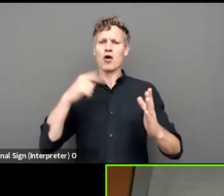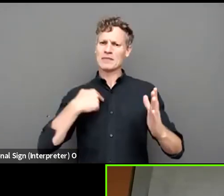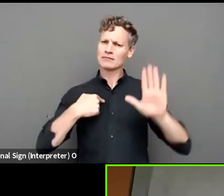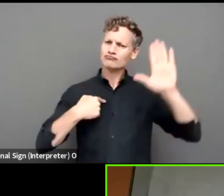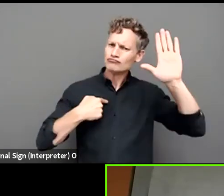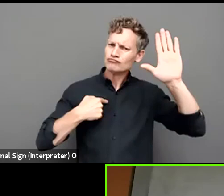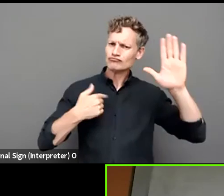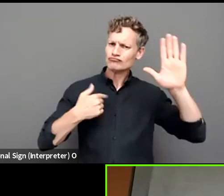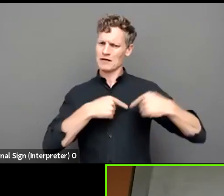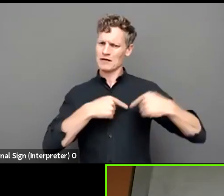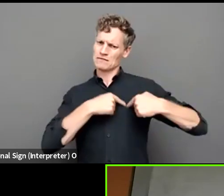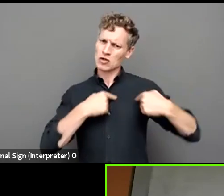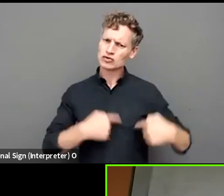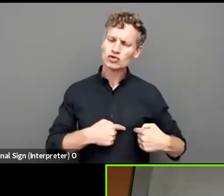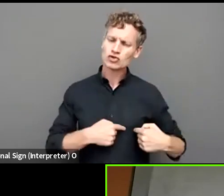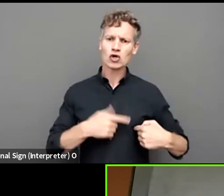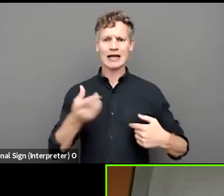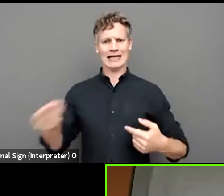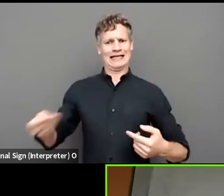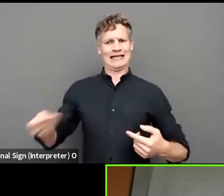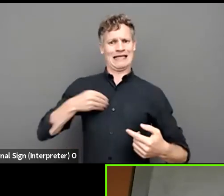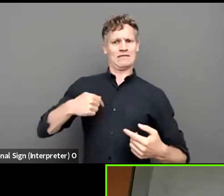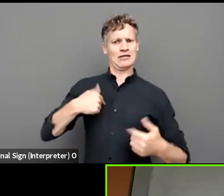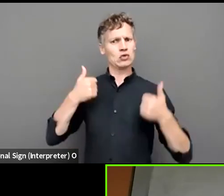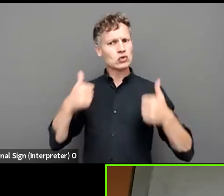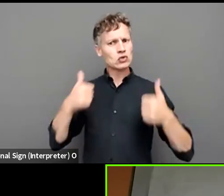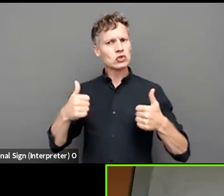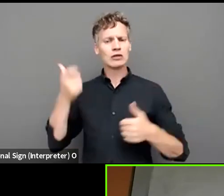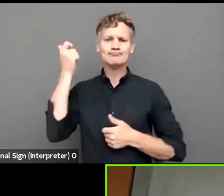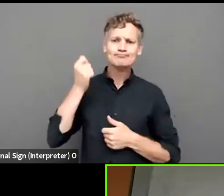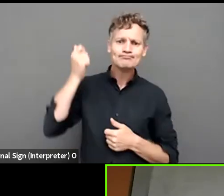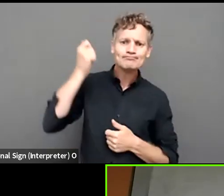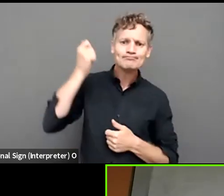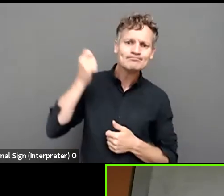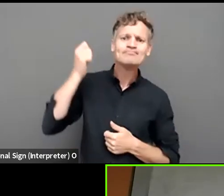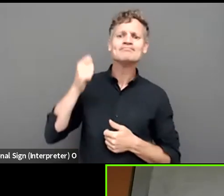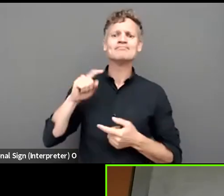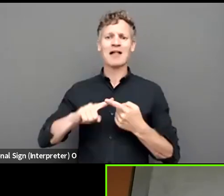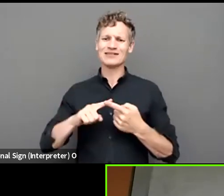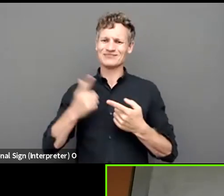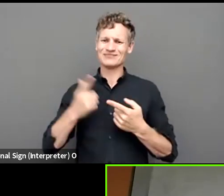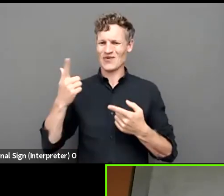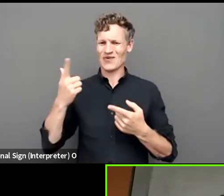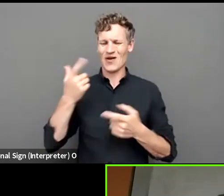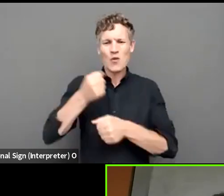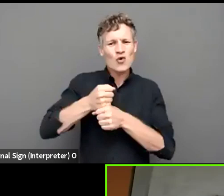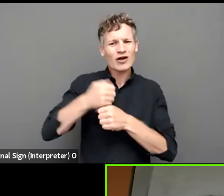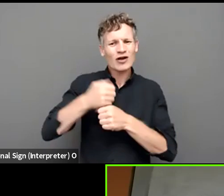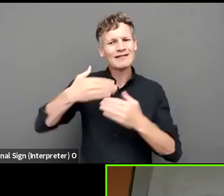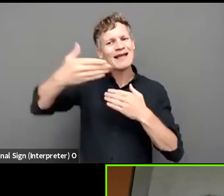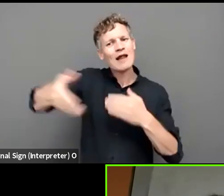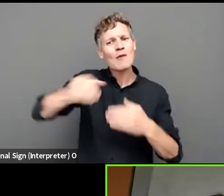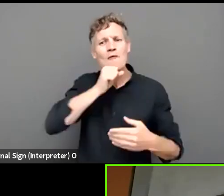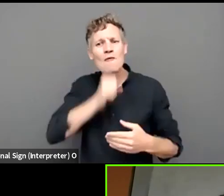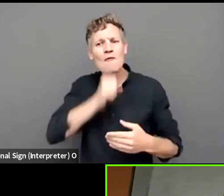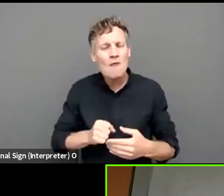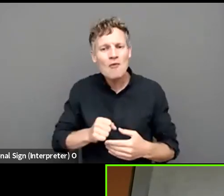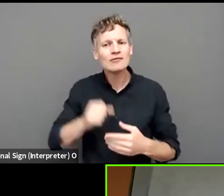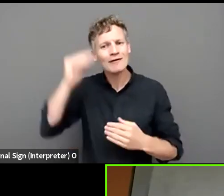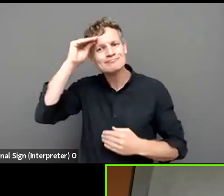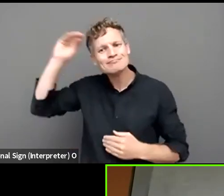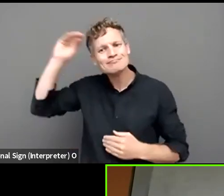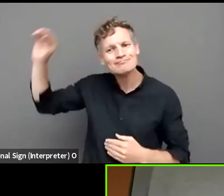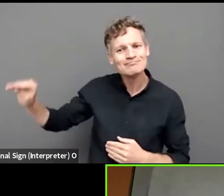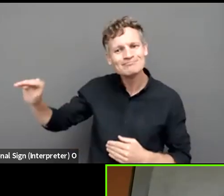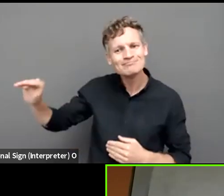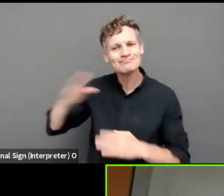to Social Security, earning pension points, and at least make sure that you don't fall out of the system when